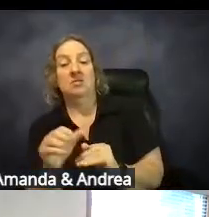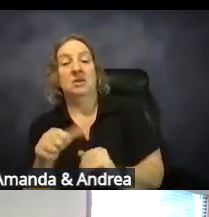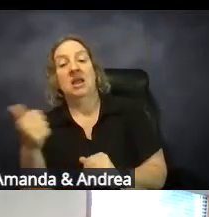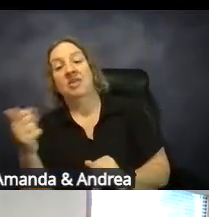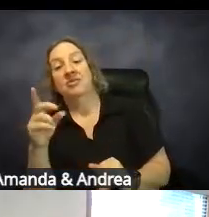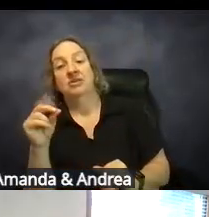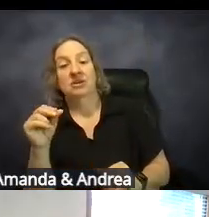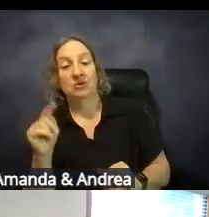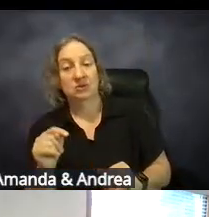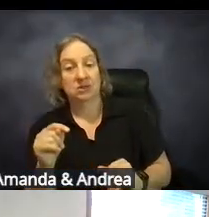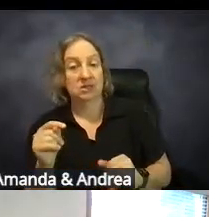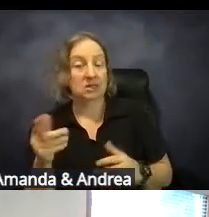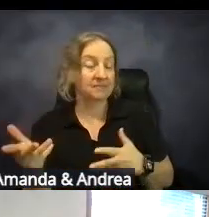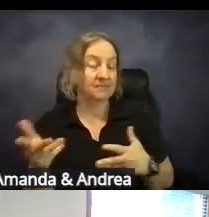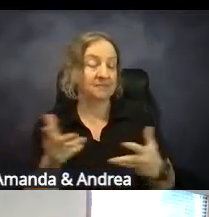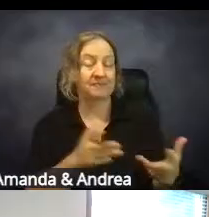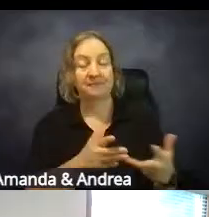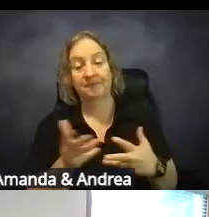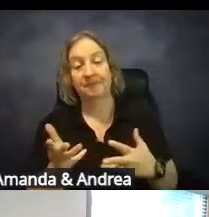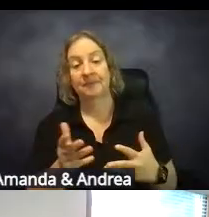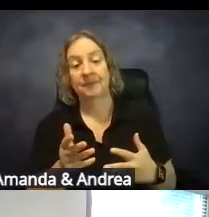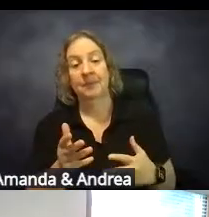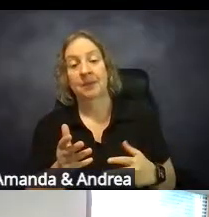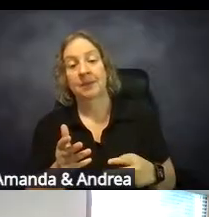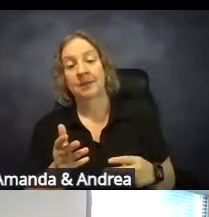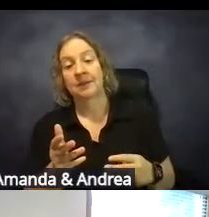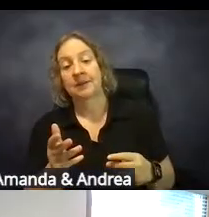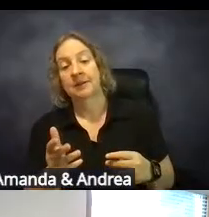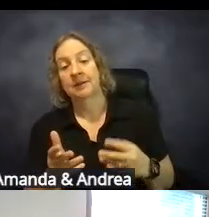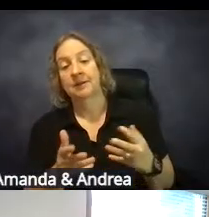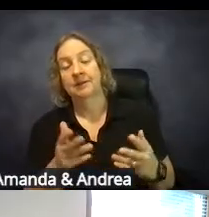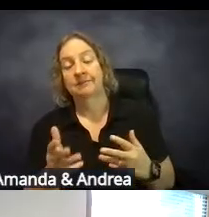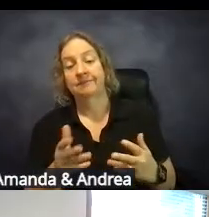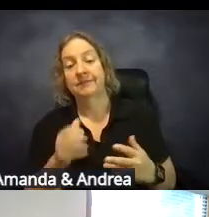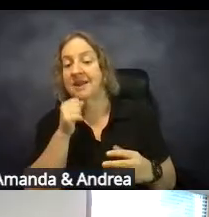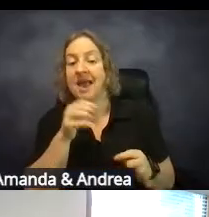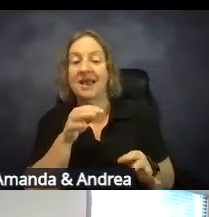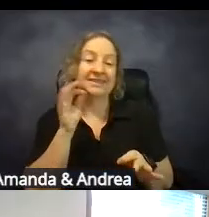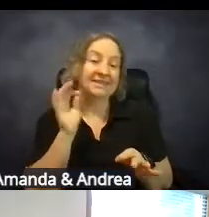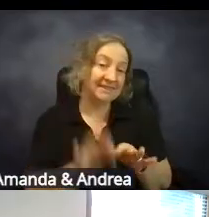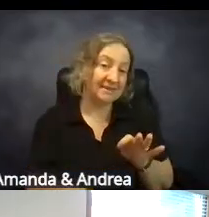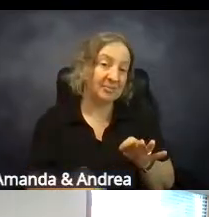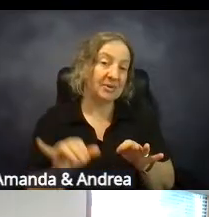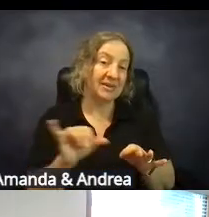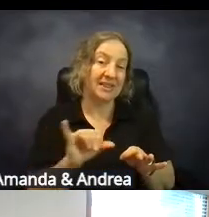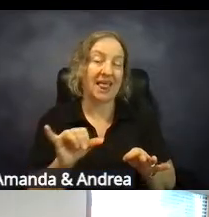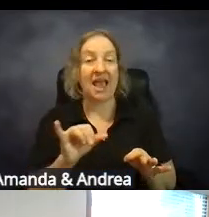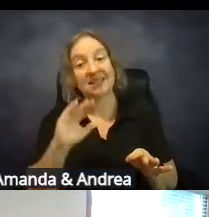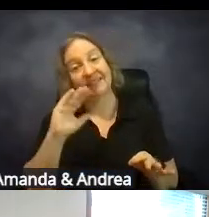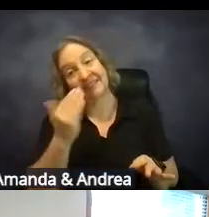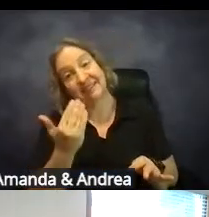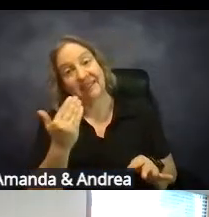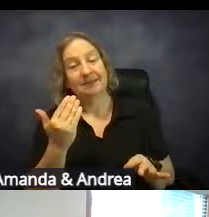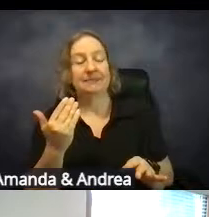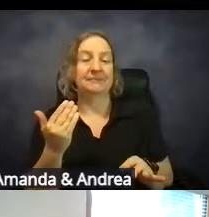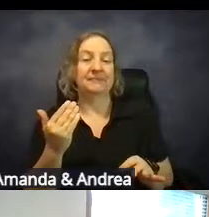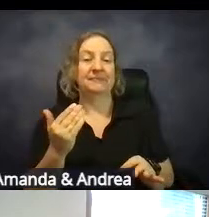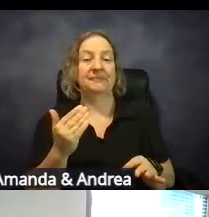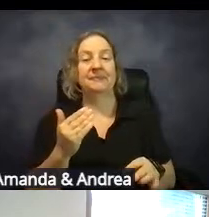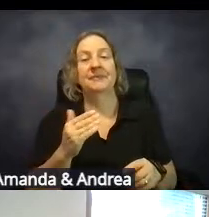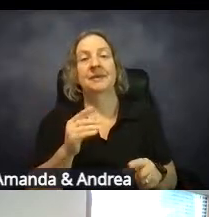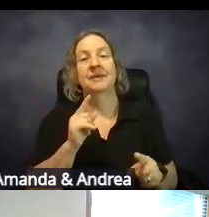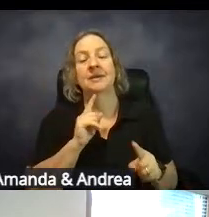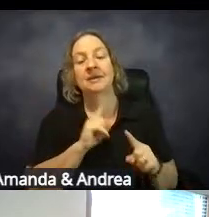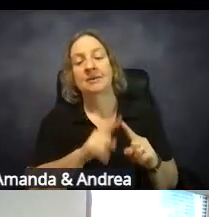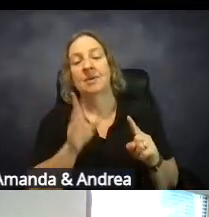DOT. So this is not as simple as it would appear on the surface. But we're